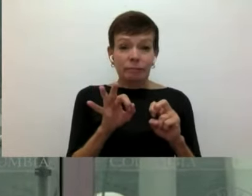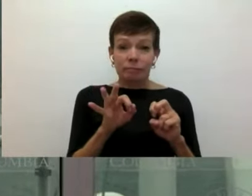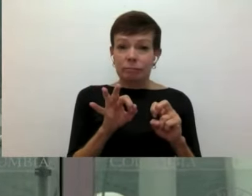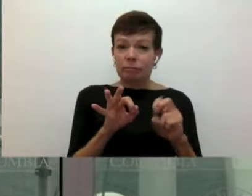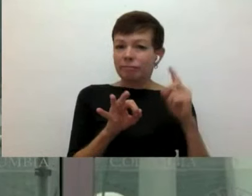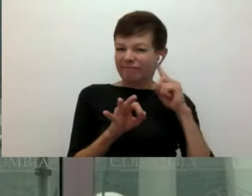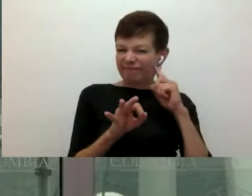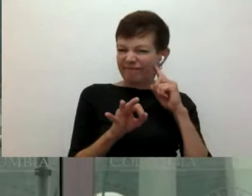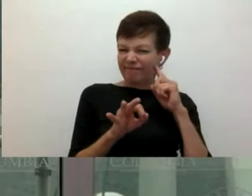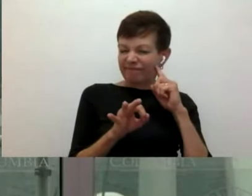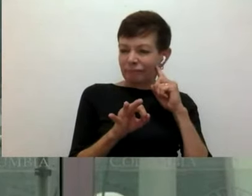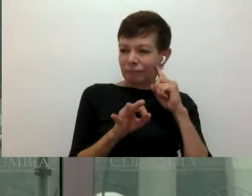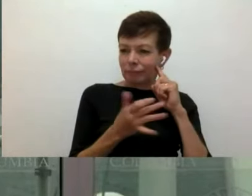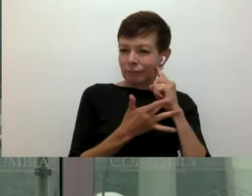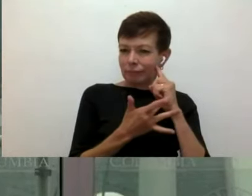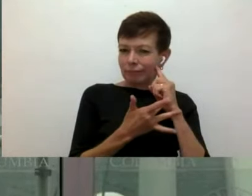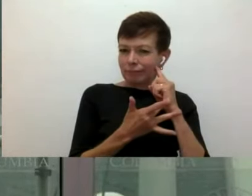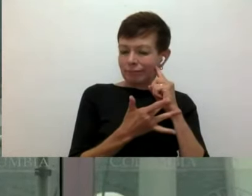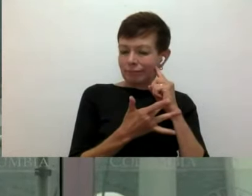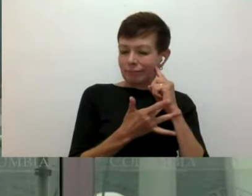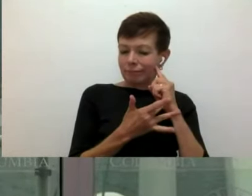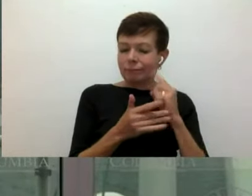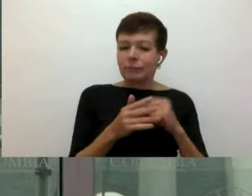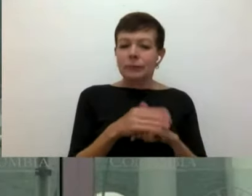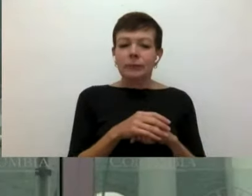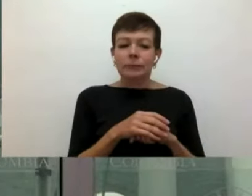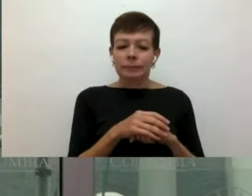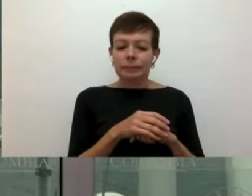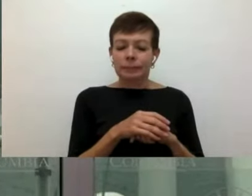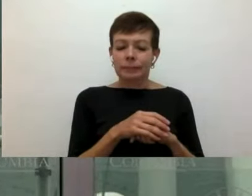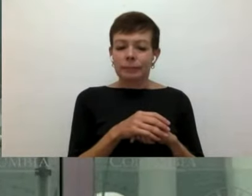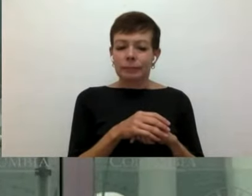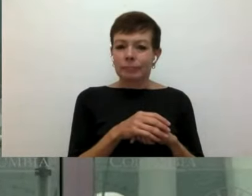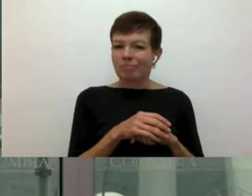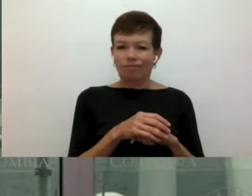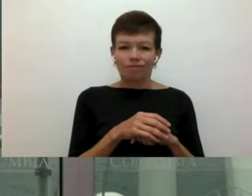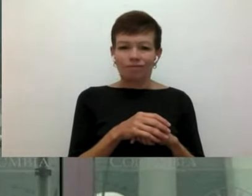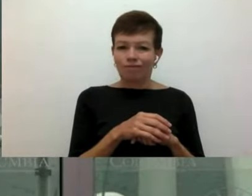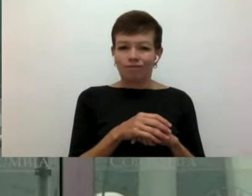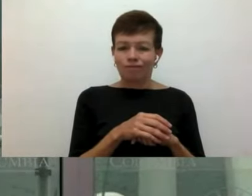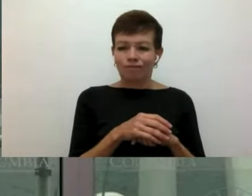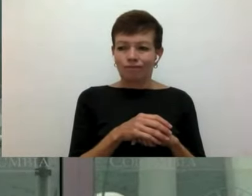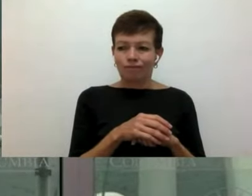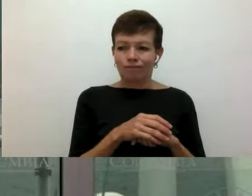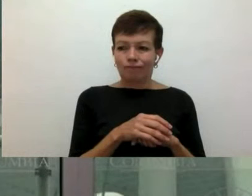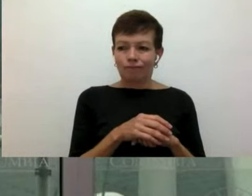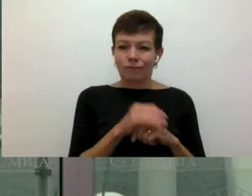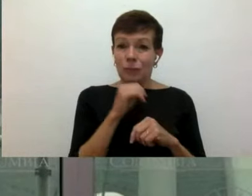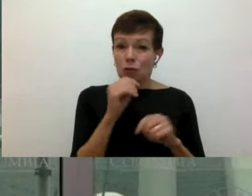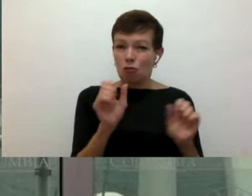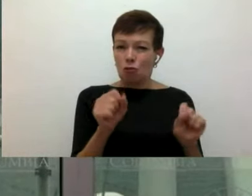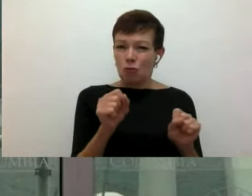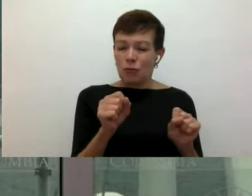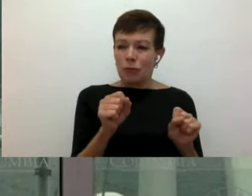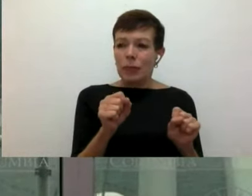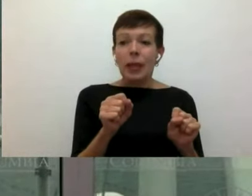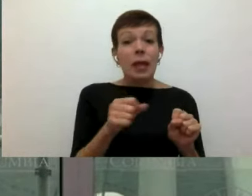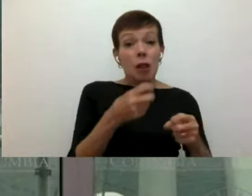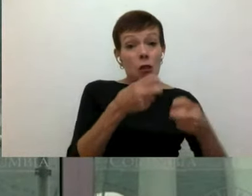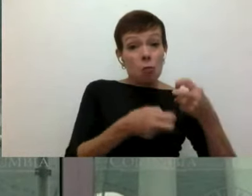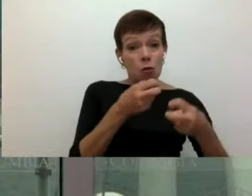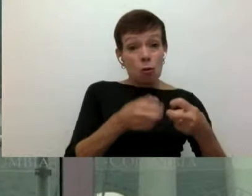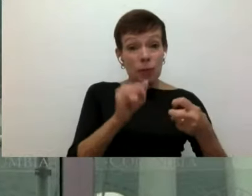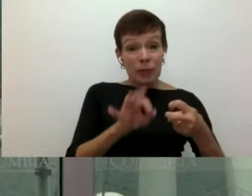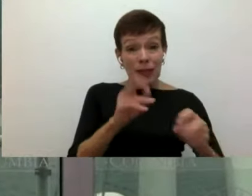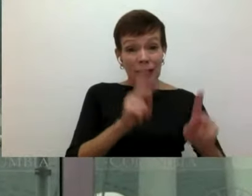who I believe are trying to do good things but are uncoordinated with a centralized effort is that they can disrupt that